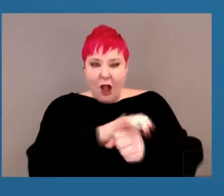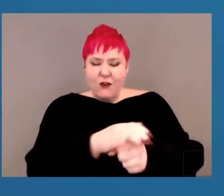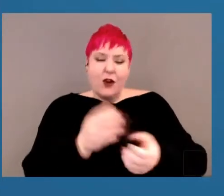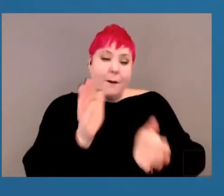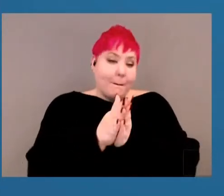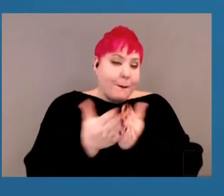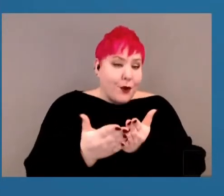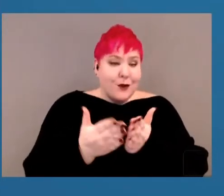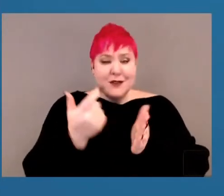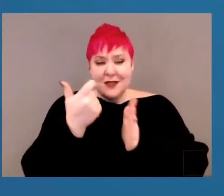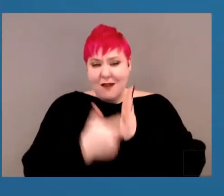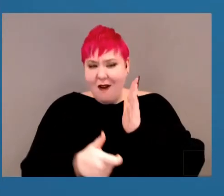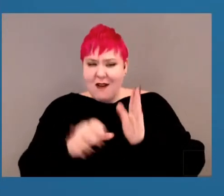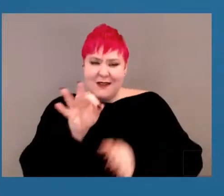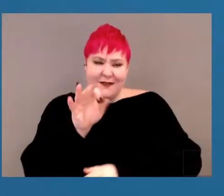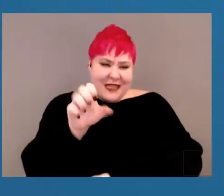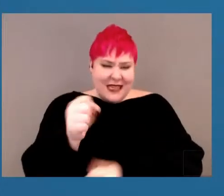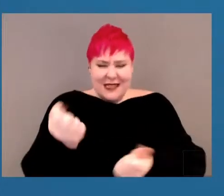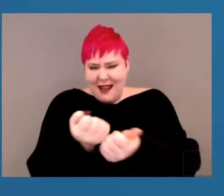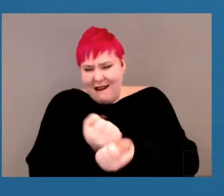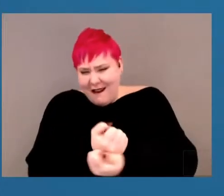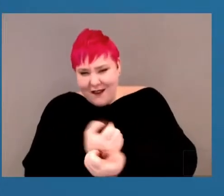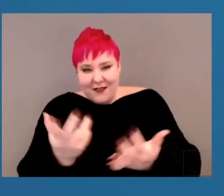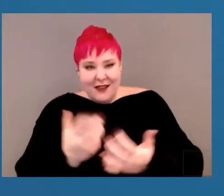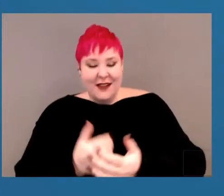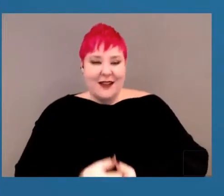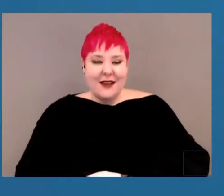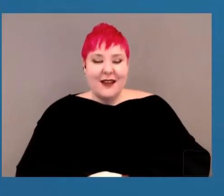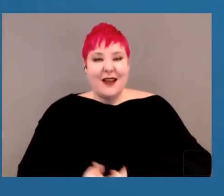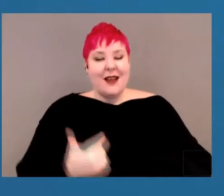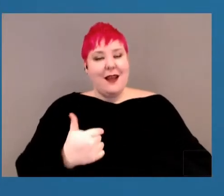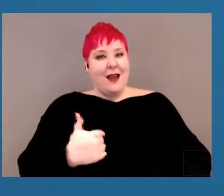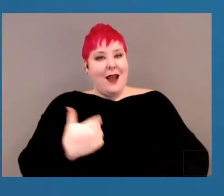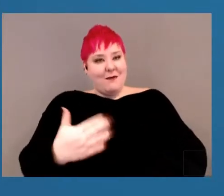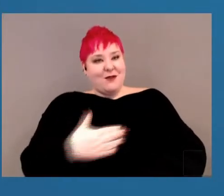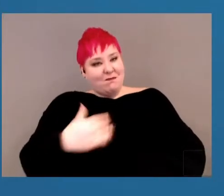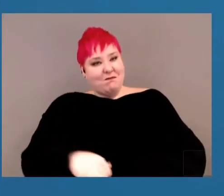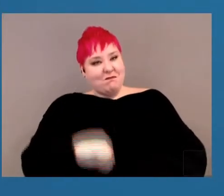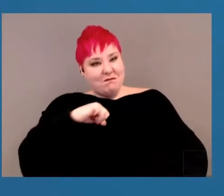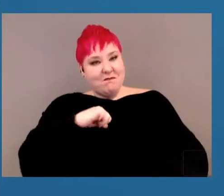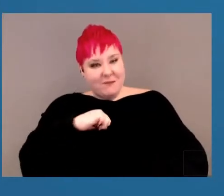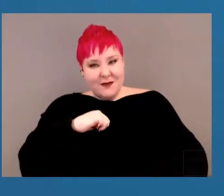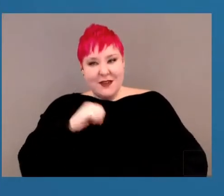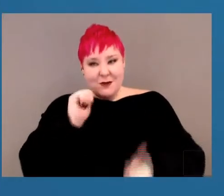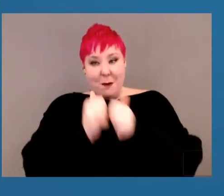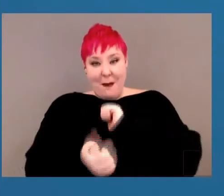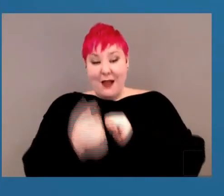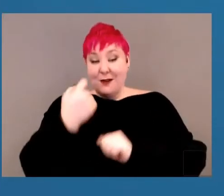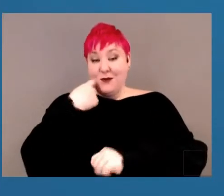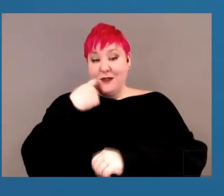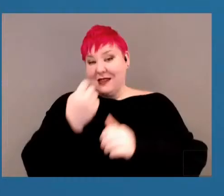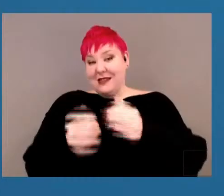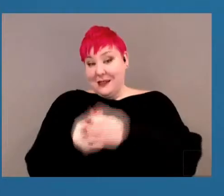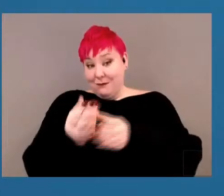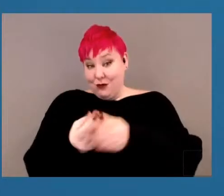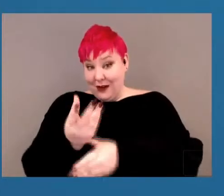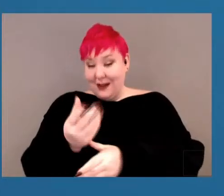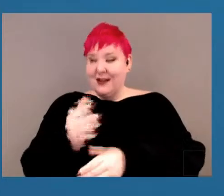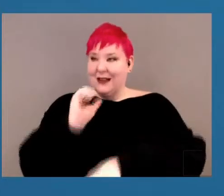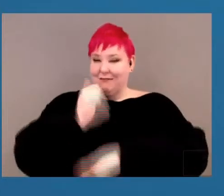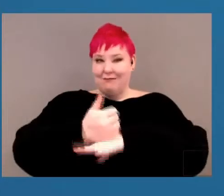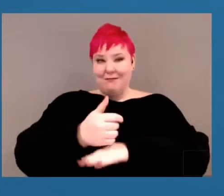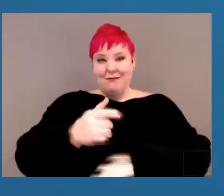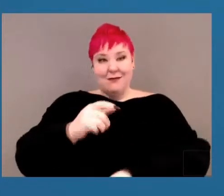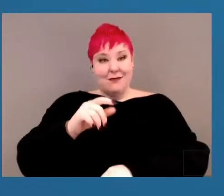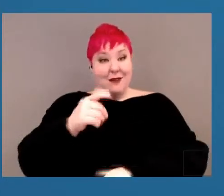your fees. And I'm so proud that we just launched this, was passed this spring and into law in June. This